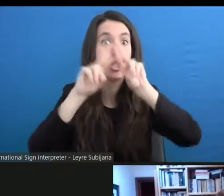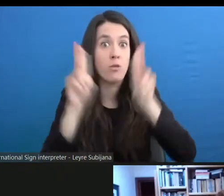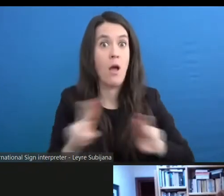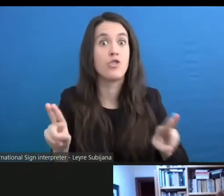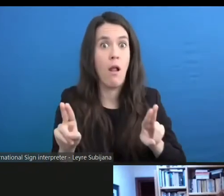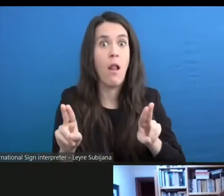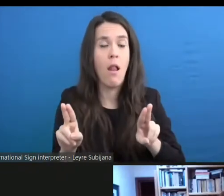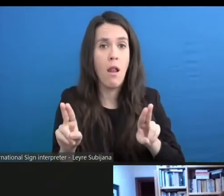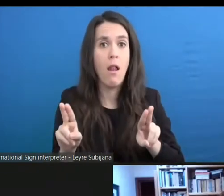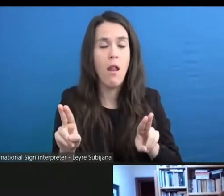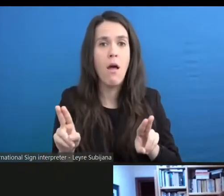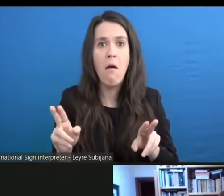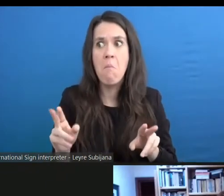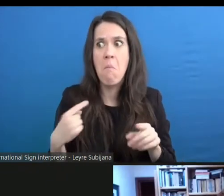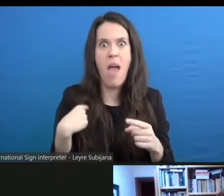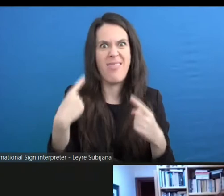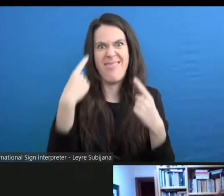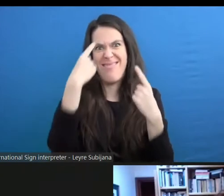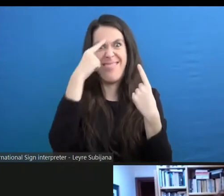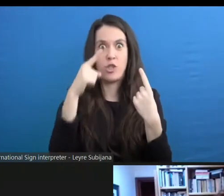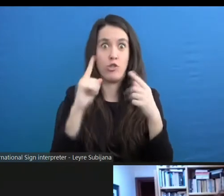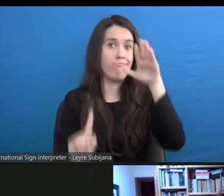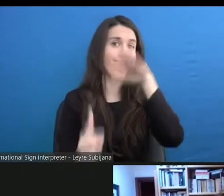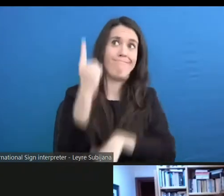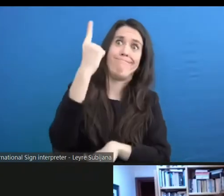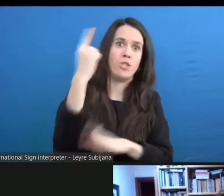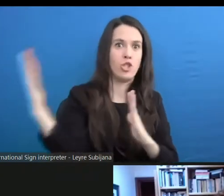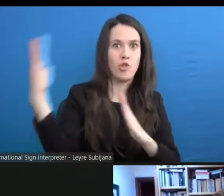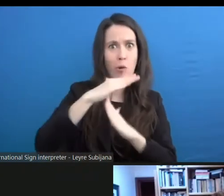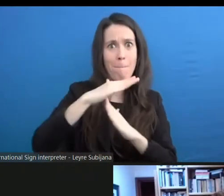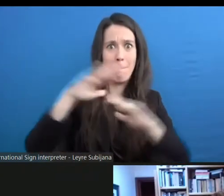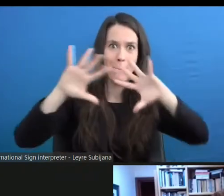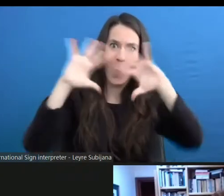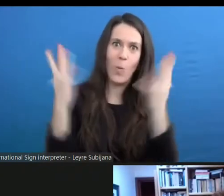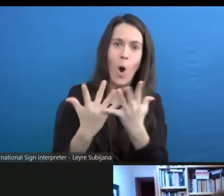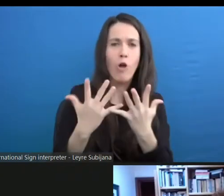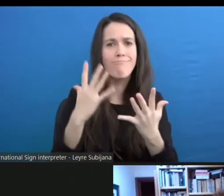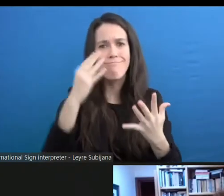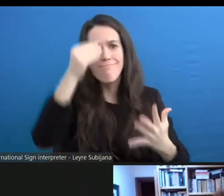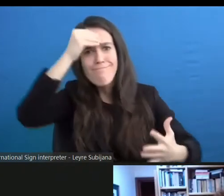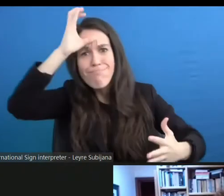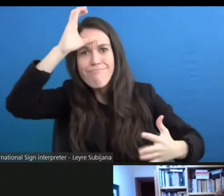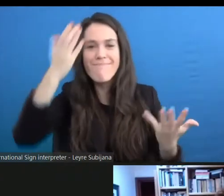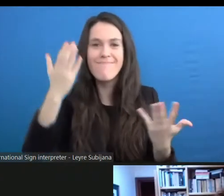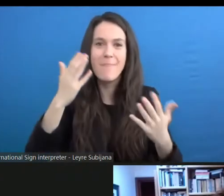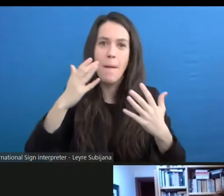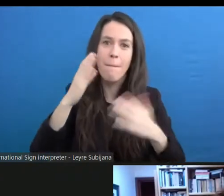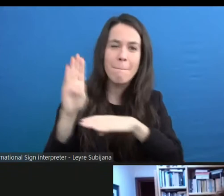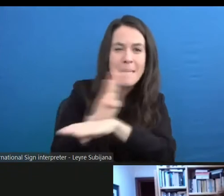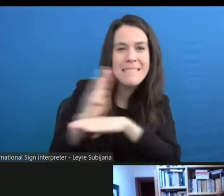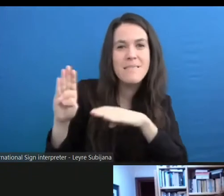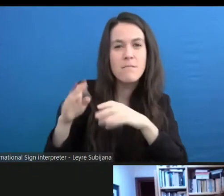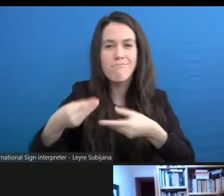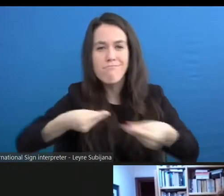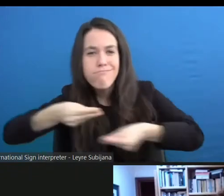other person in the world that has so much experience on business and disability as Susan. I know Susan, we know each other for many,